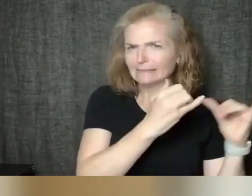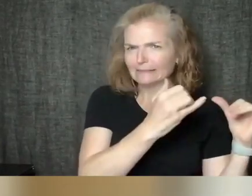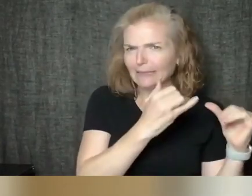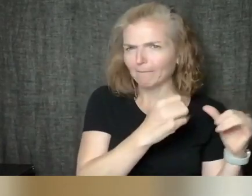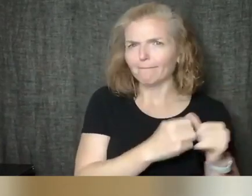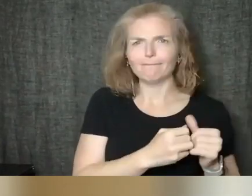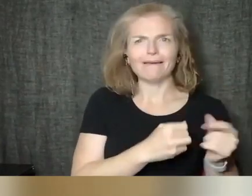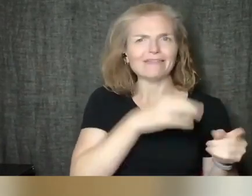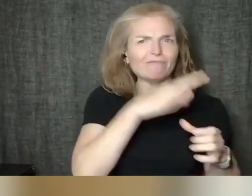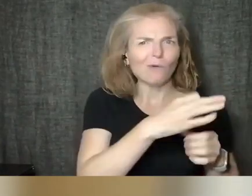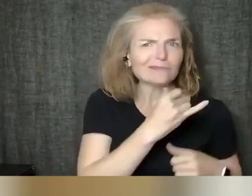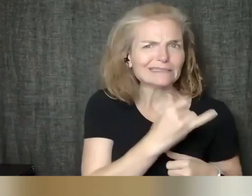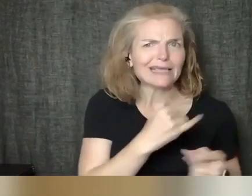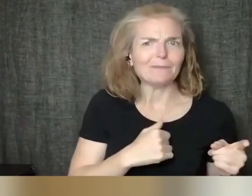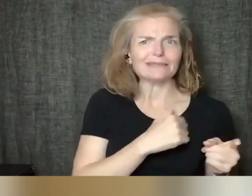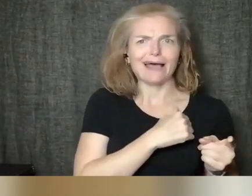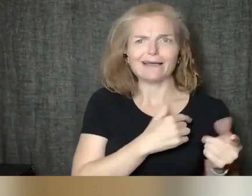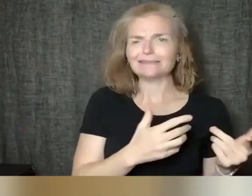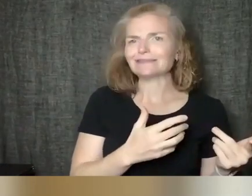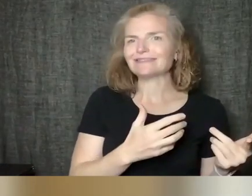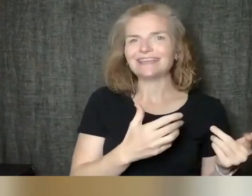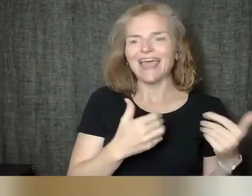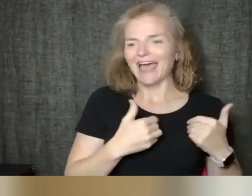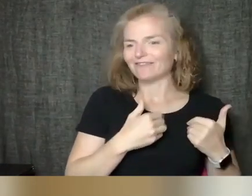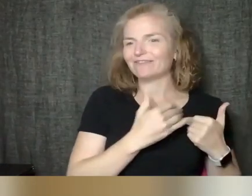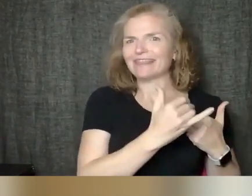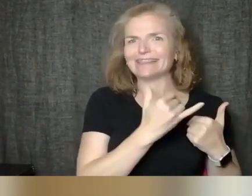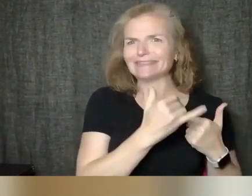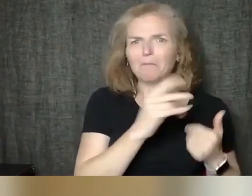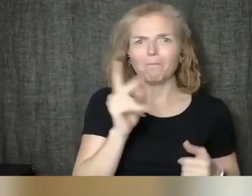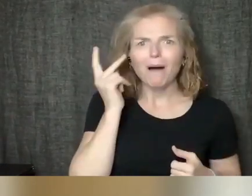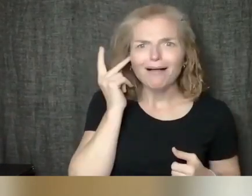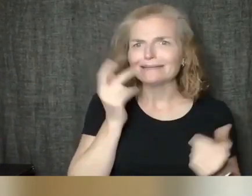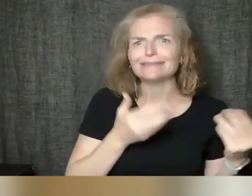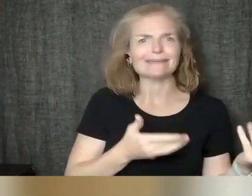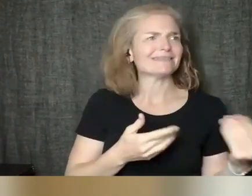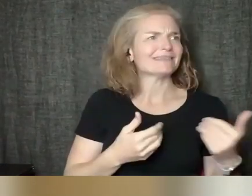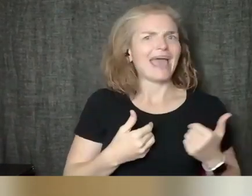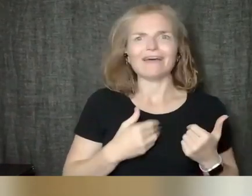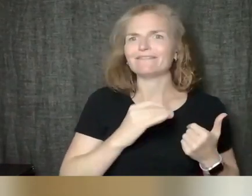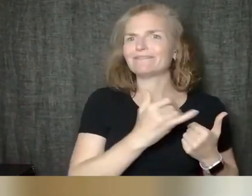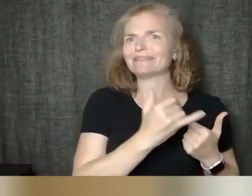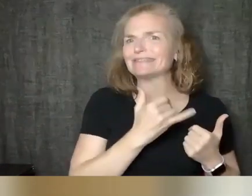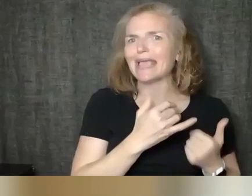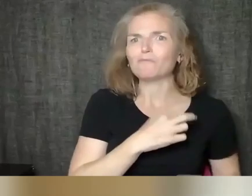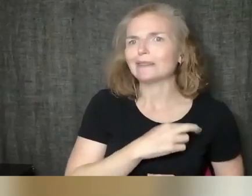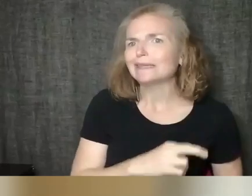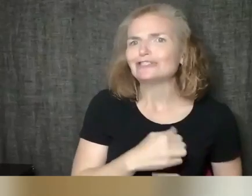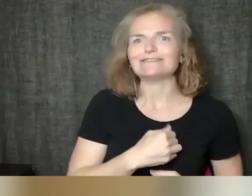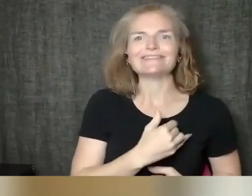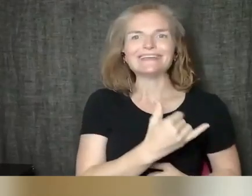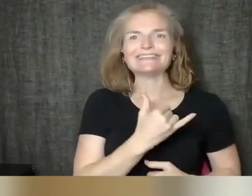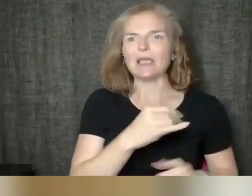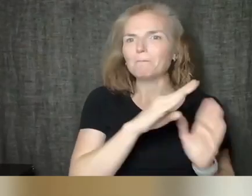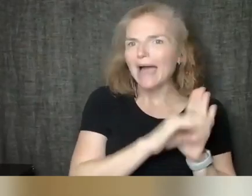who vote like us, who share the same politics, who share the same religion, who share the same background, who share